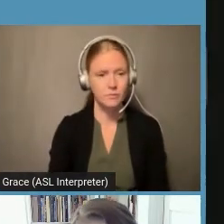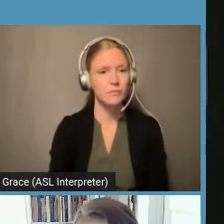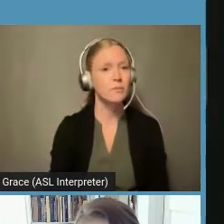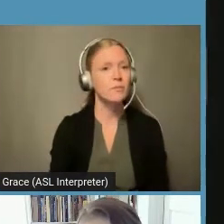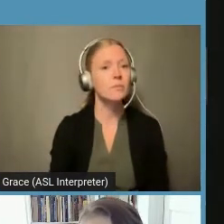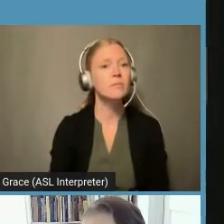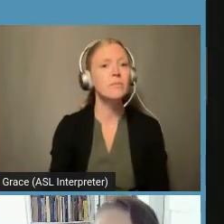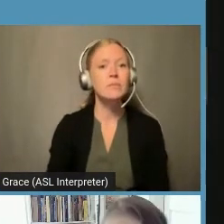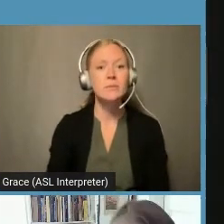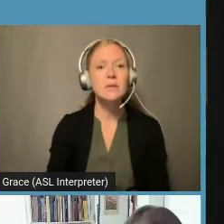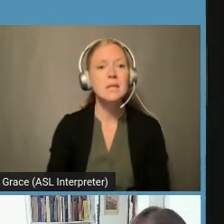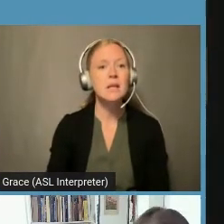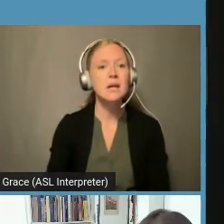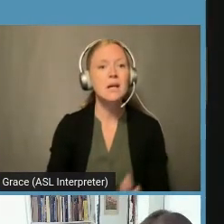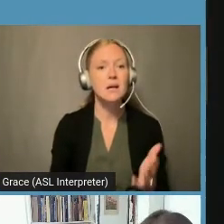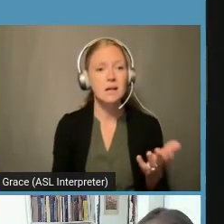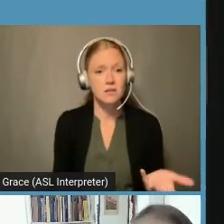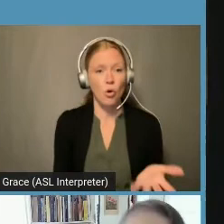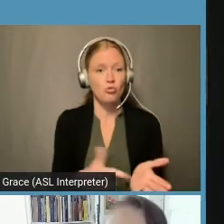requirements. So